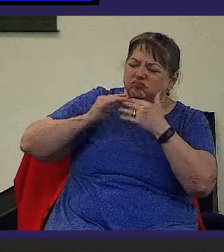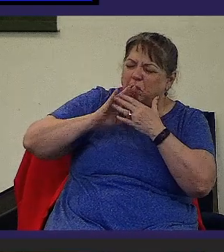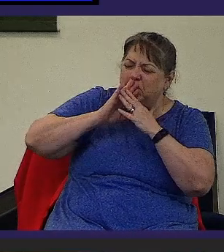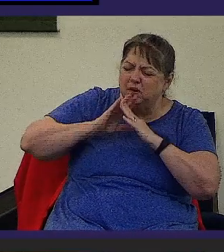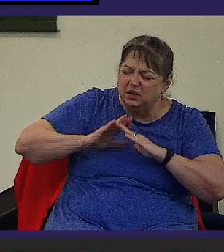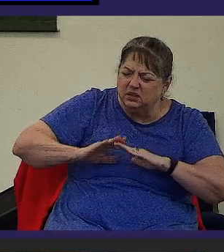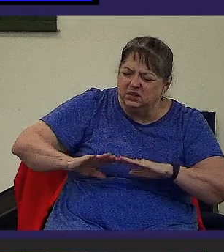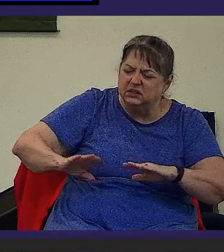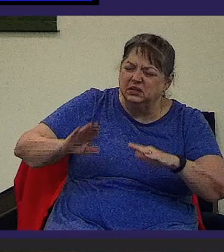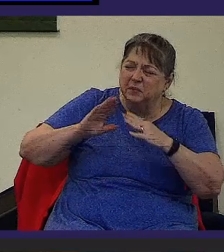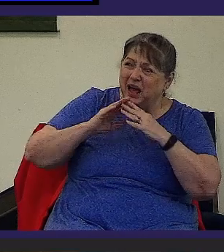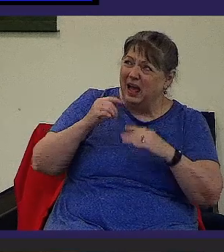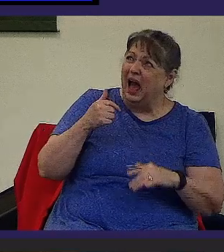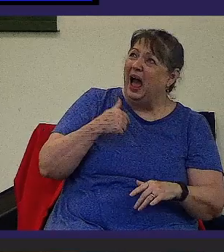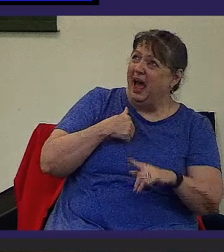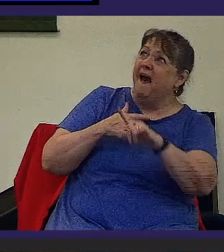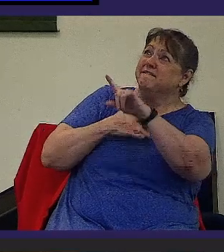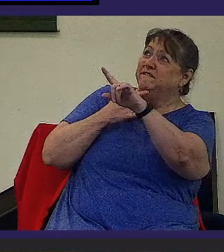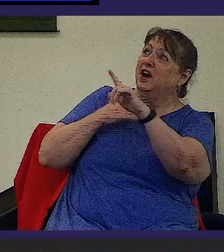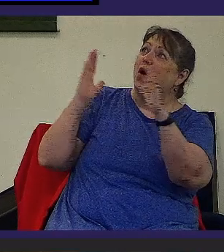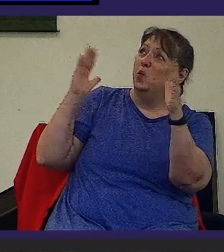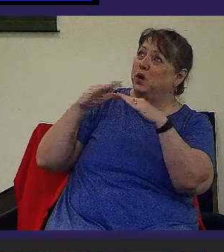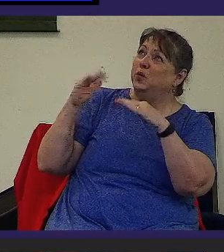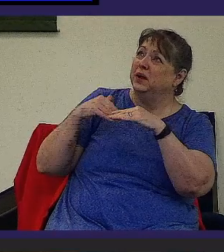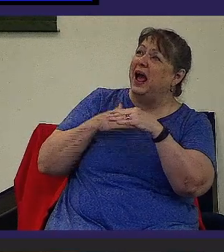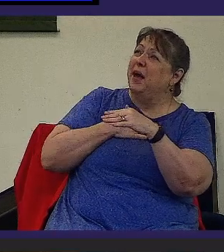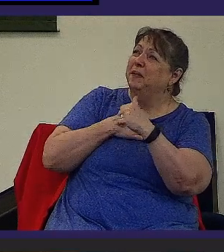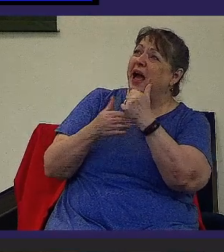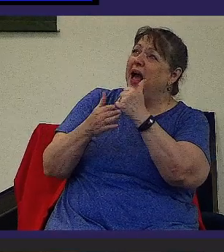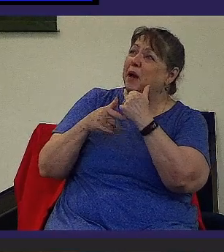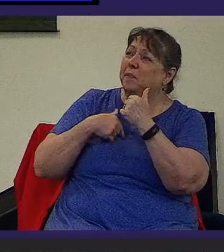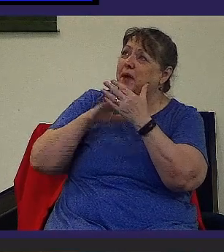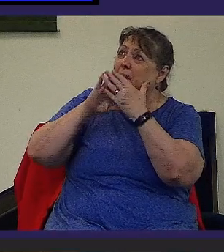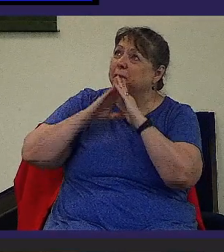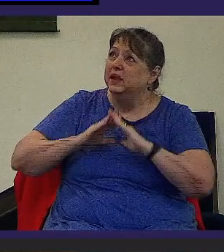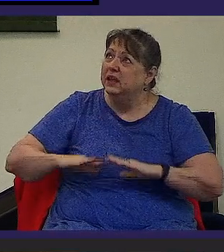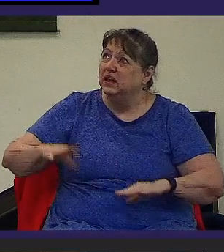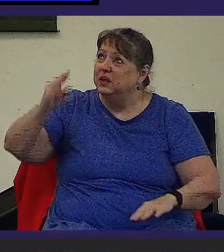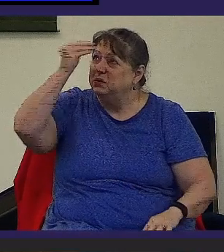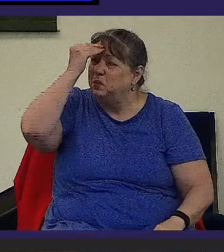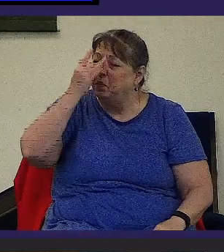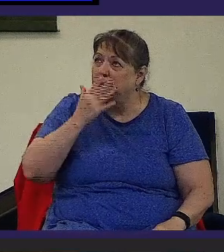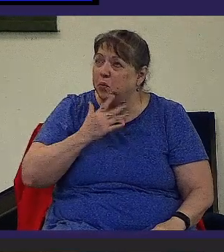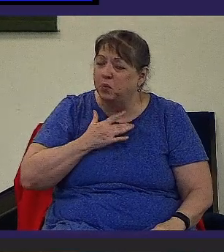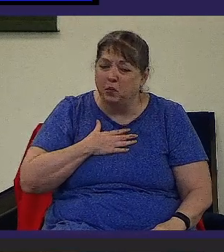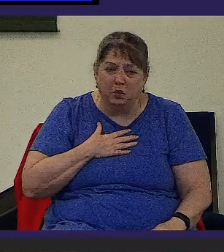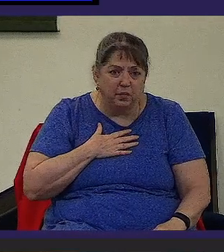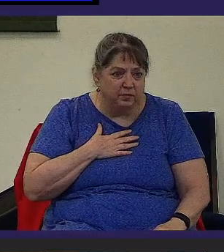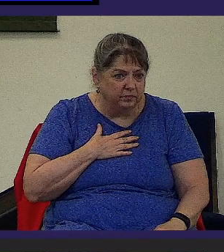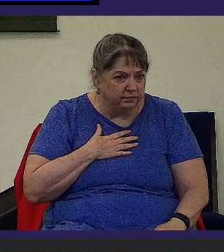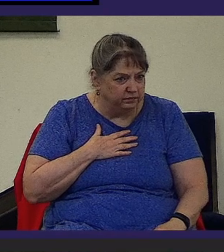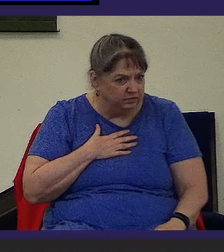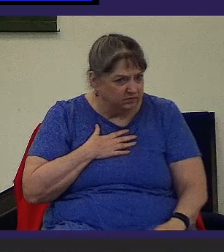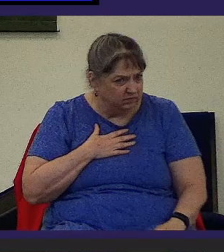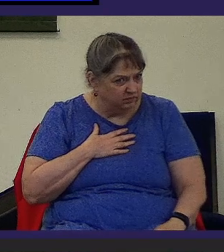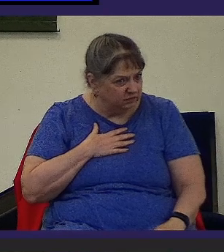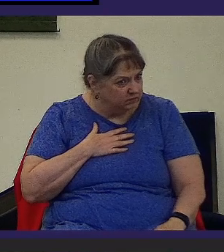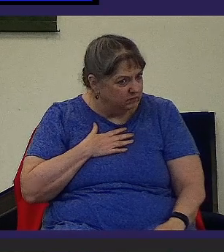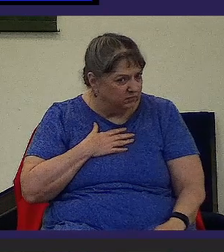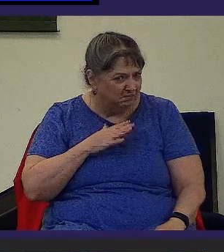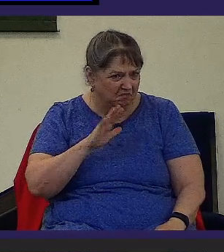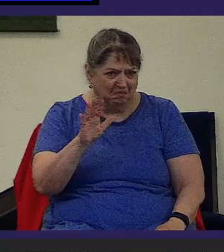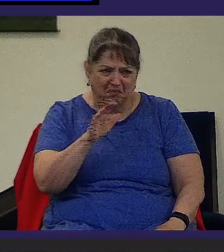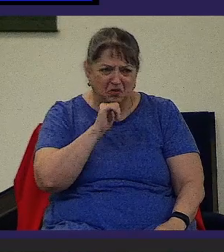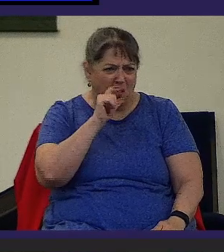that will give no room to no give no room or no lasting room to to panic or pressure